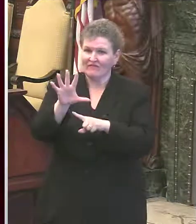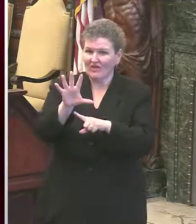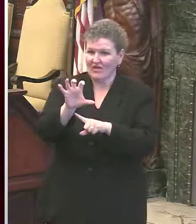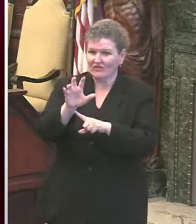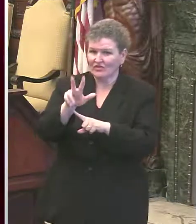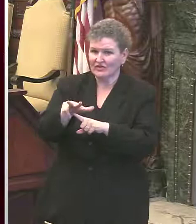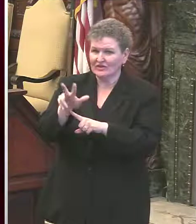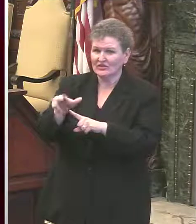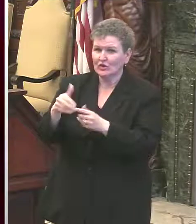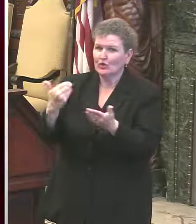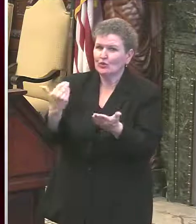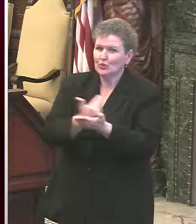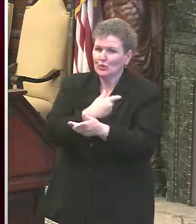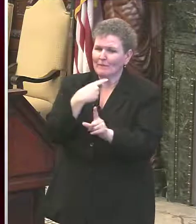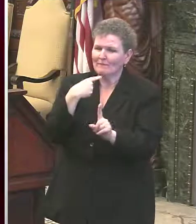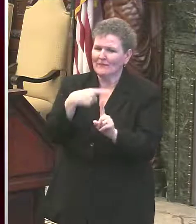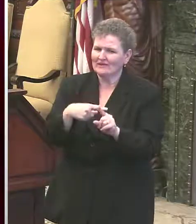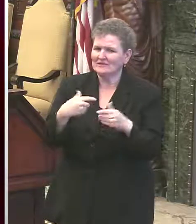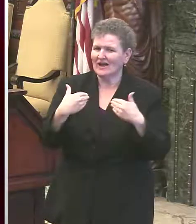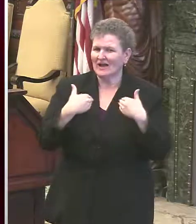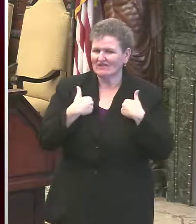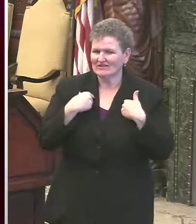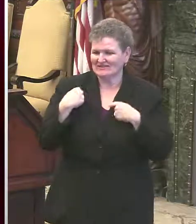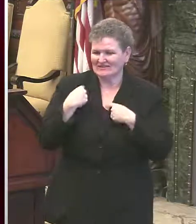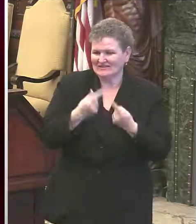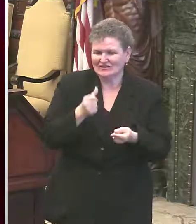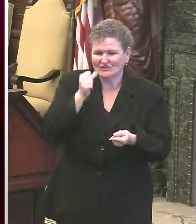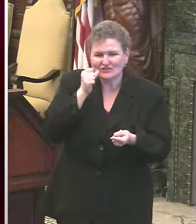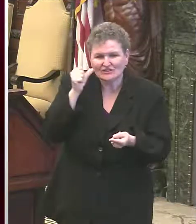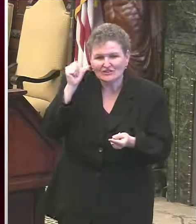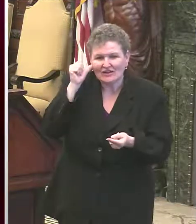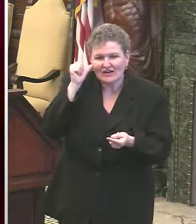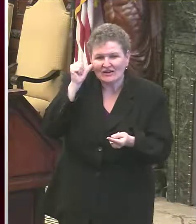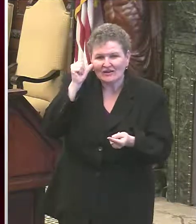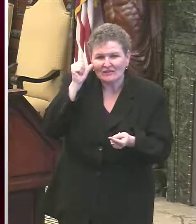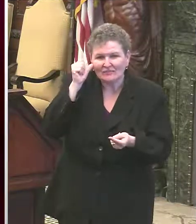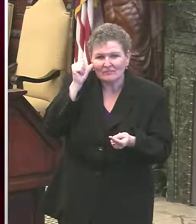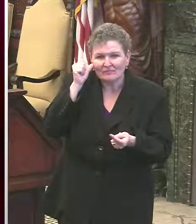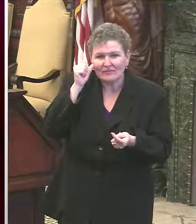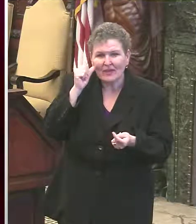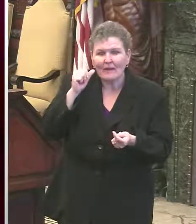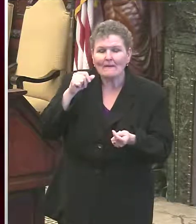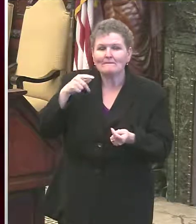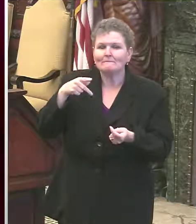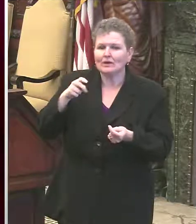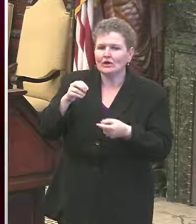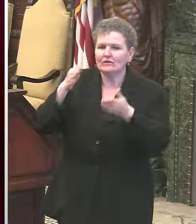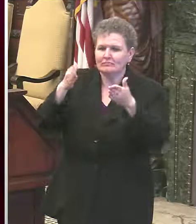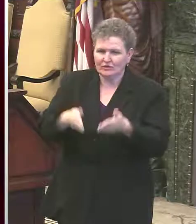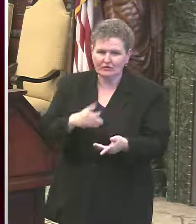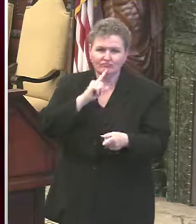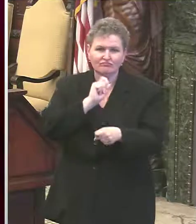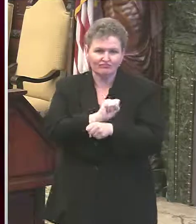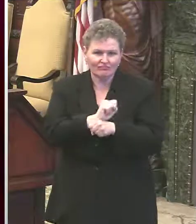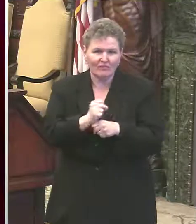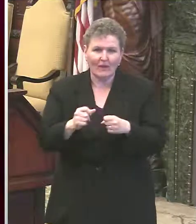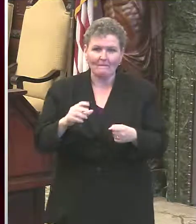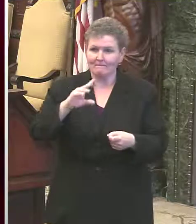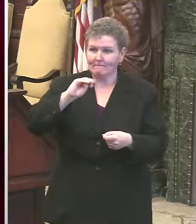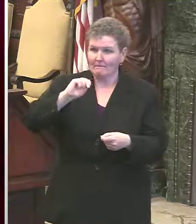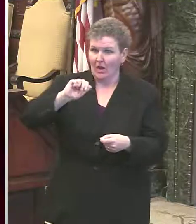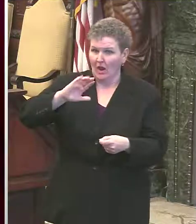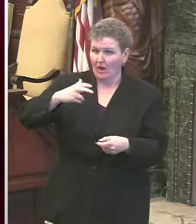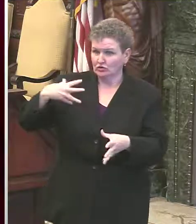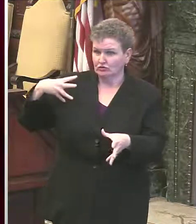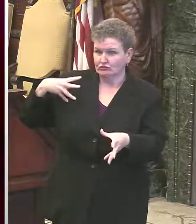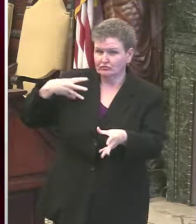533 new cases of the coronavirus infection in Philadelphia residents confirmed by the PCR test, bringing us to a total confirmed case count from the beginning of the